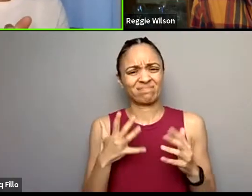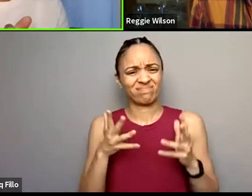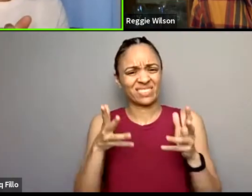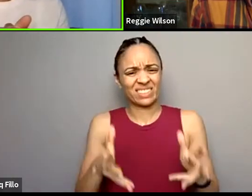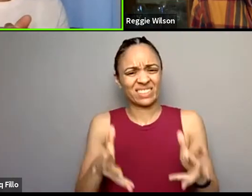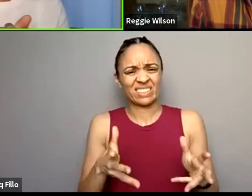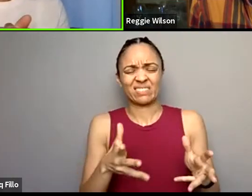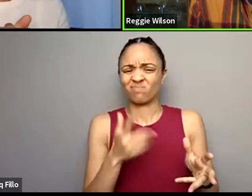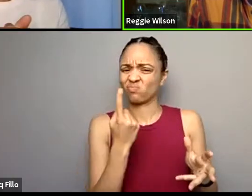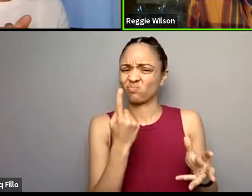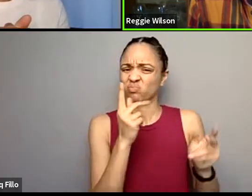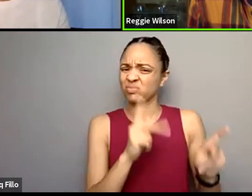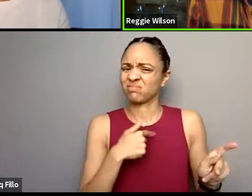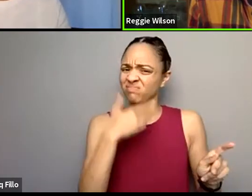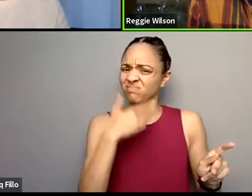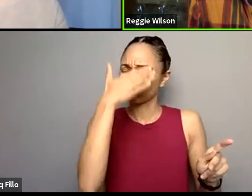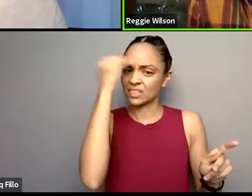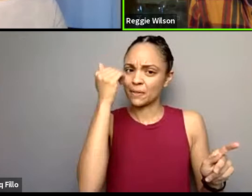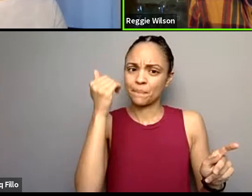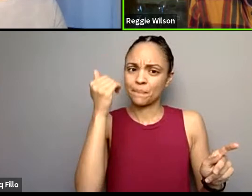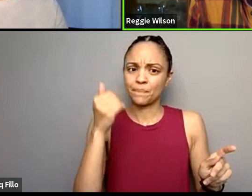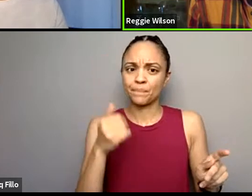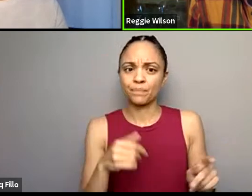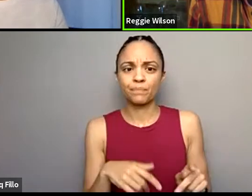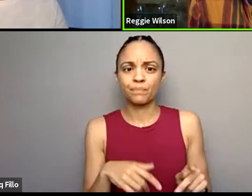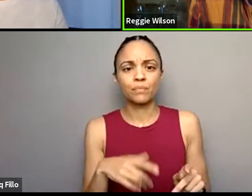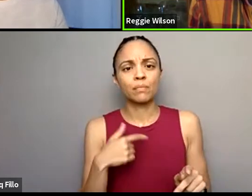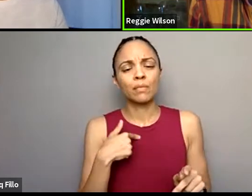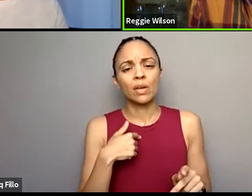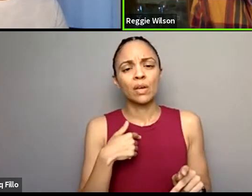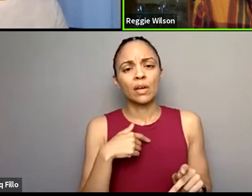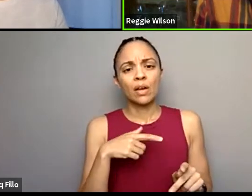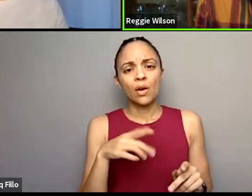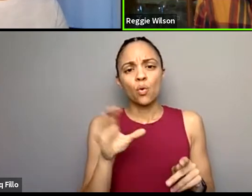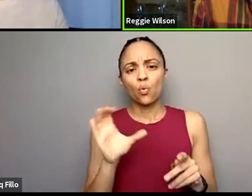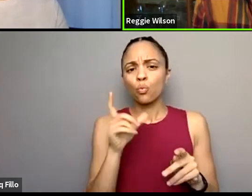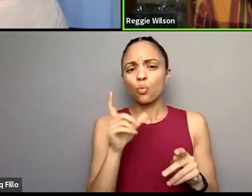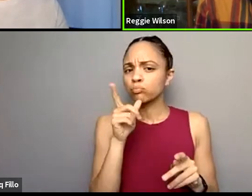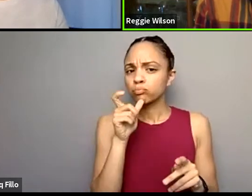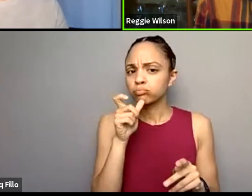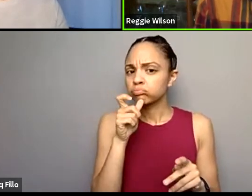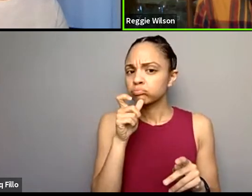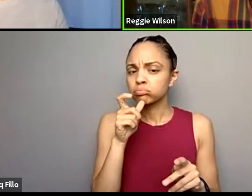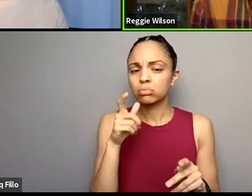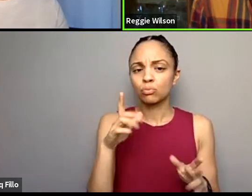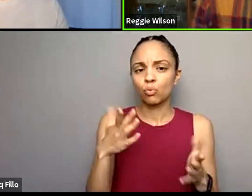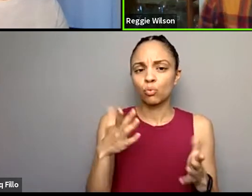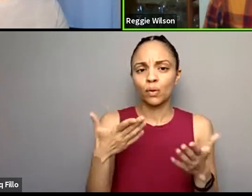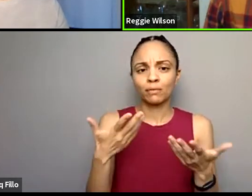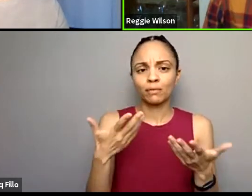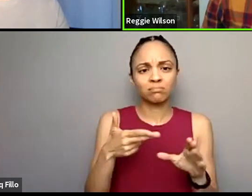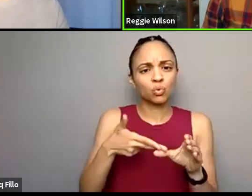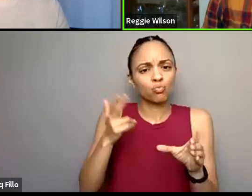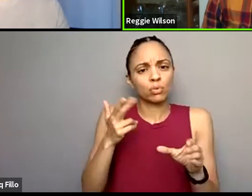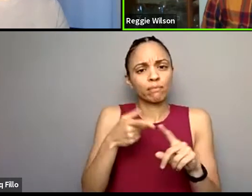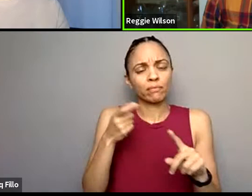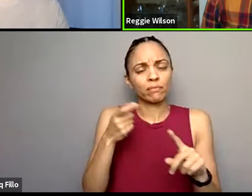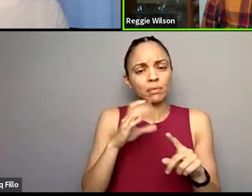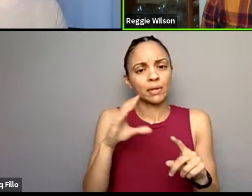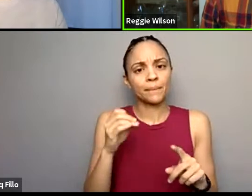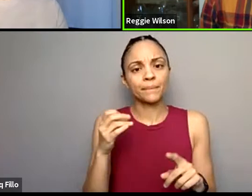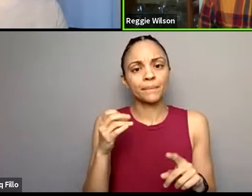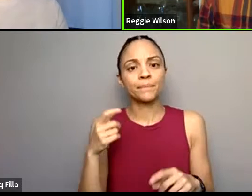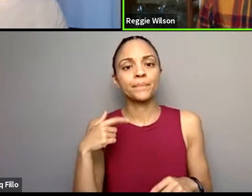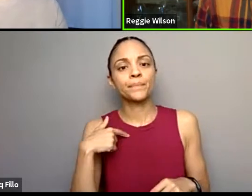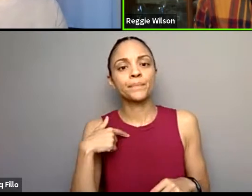Stephanie was in the work until I think either 2000 or 2002 or somewhere around there. Paul came in, and Paul's been